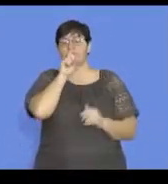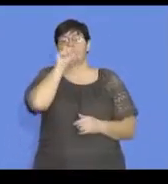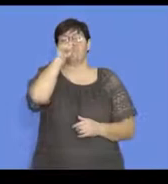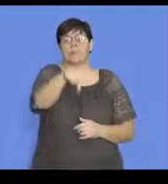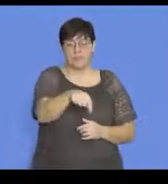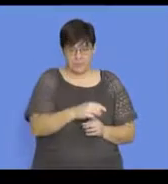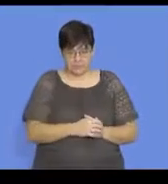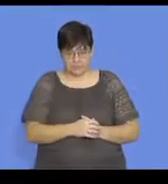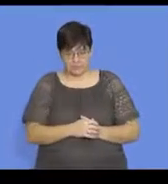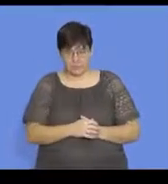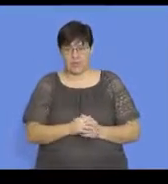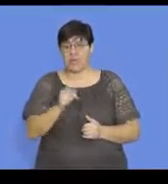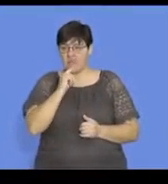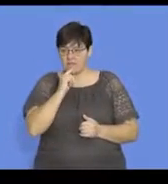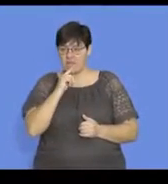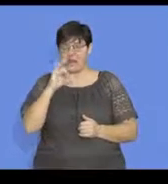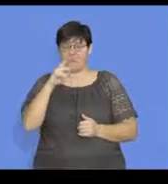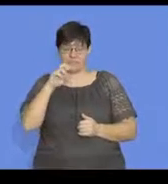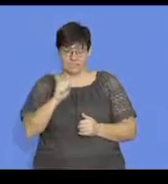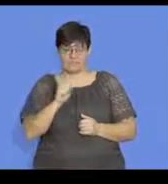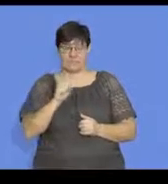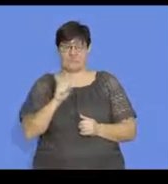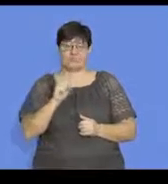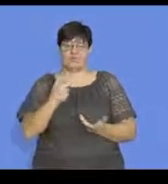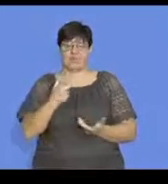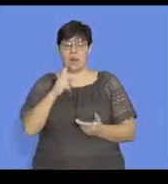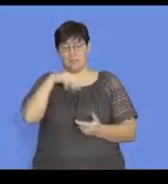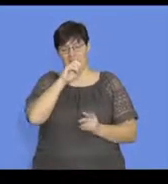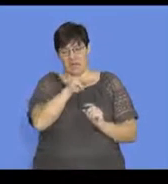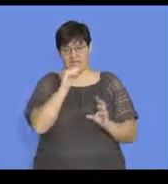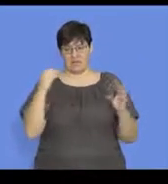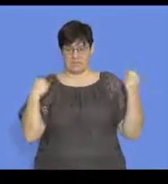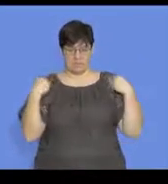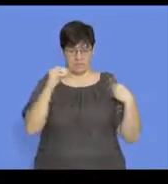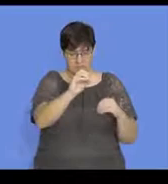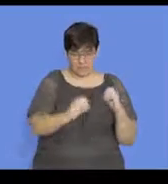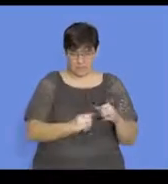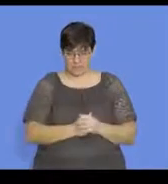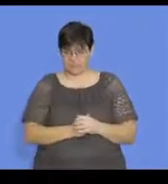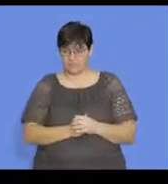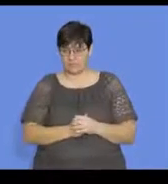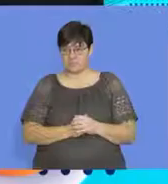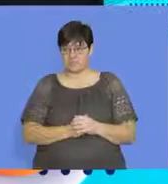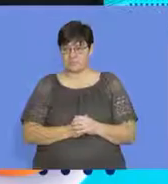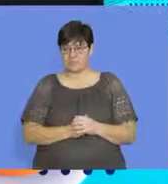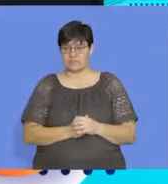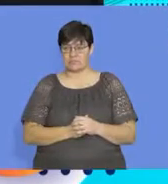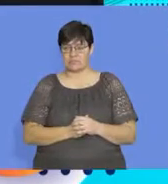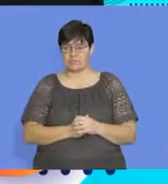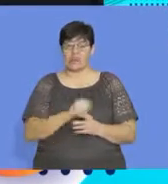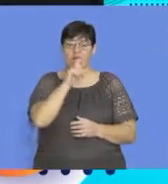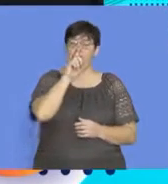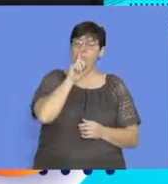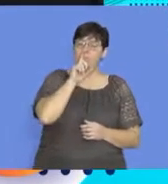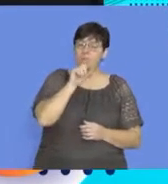looking for, clumps of, right, the pollen. So guys, when it comes to birds and